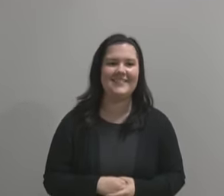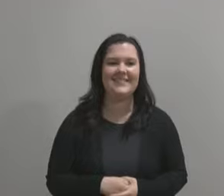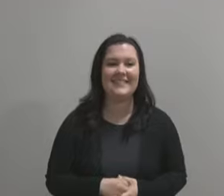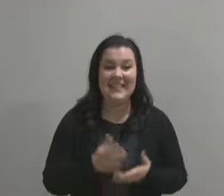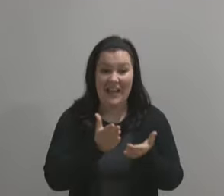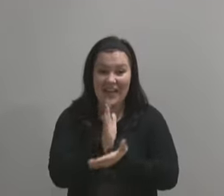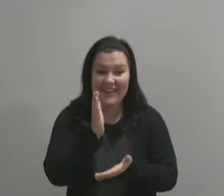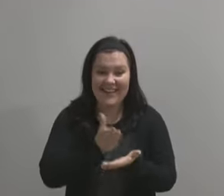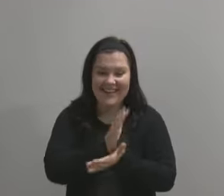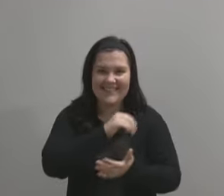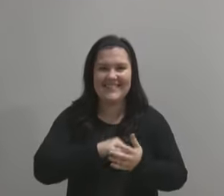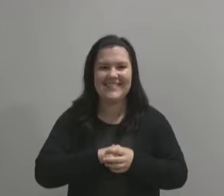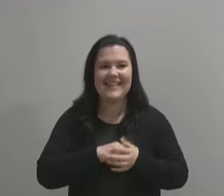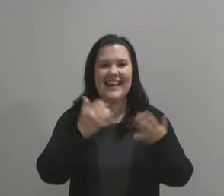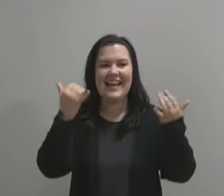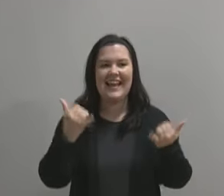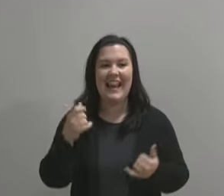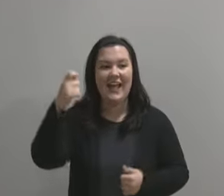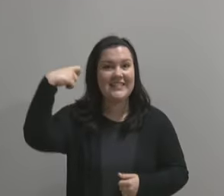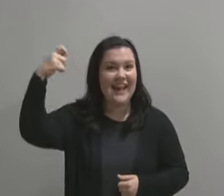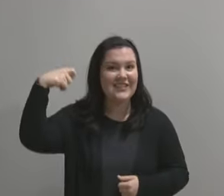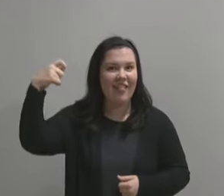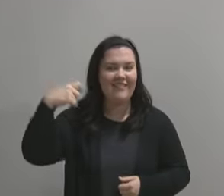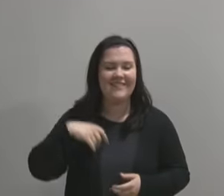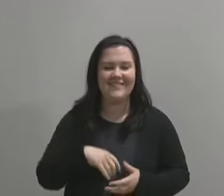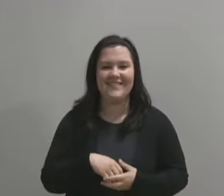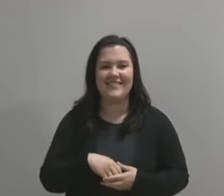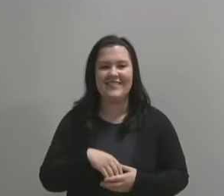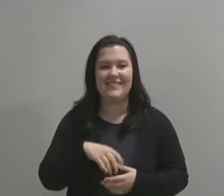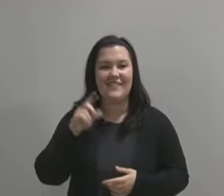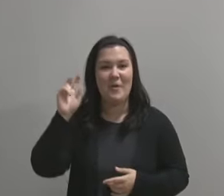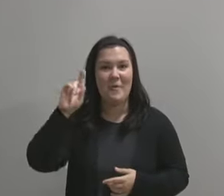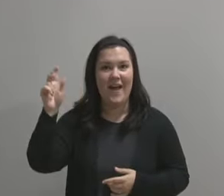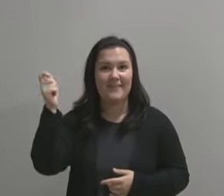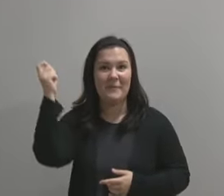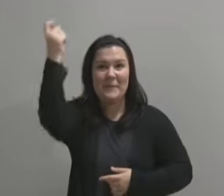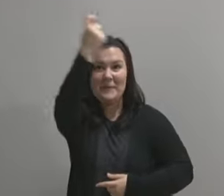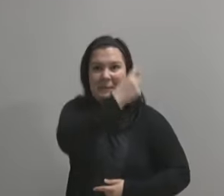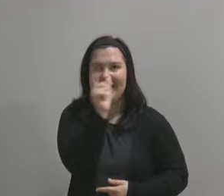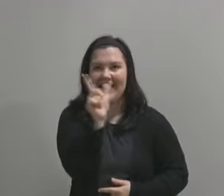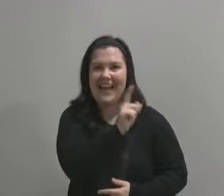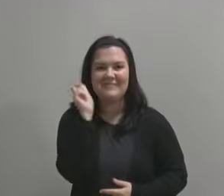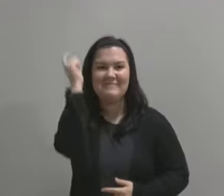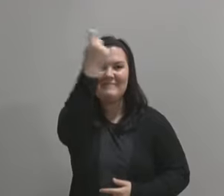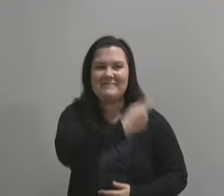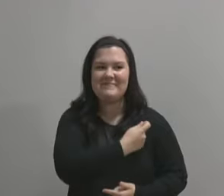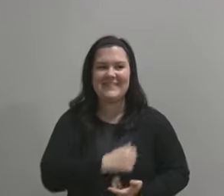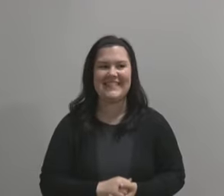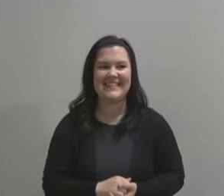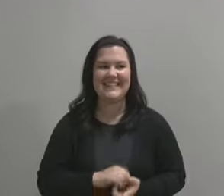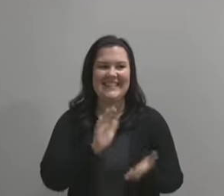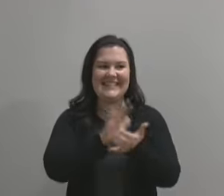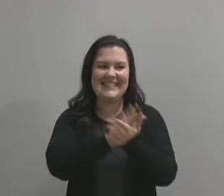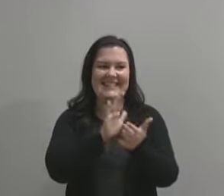All right, let's move those tassels from the right to the left.